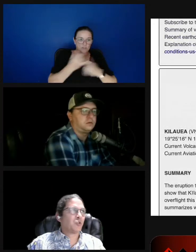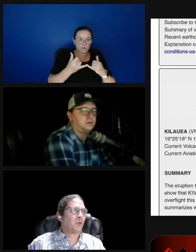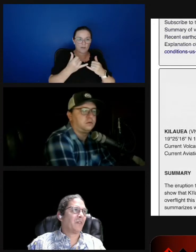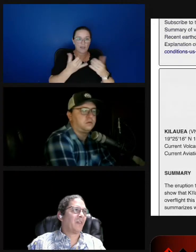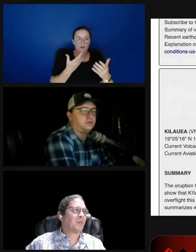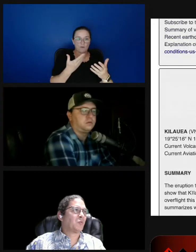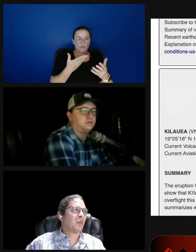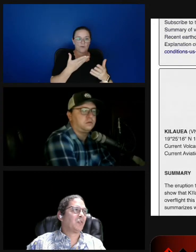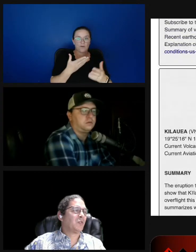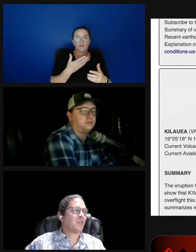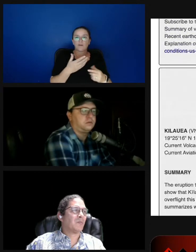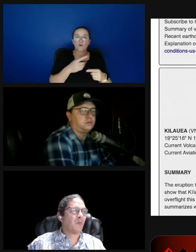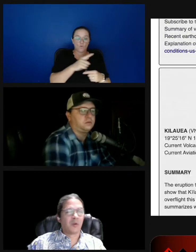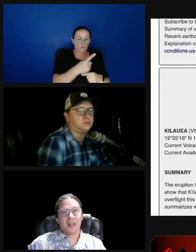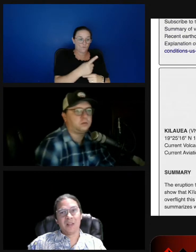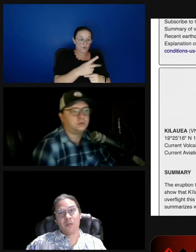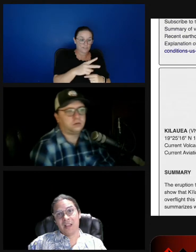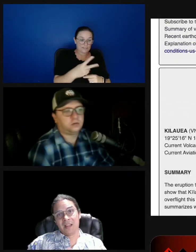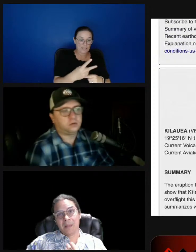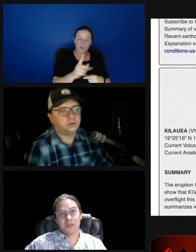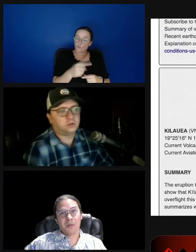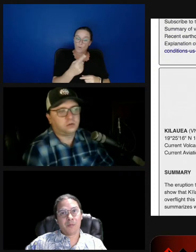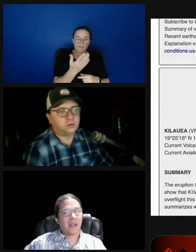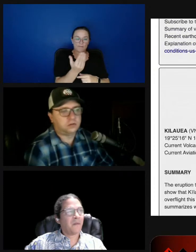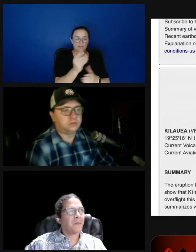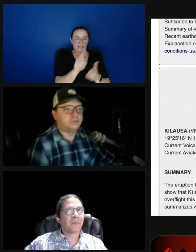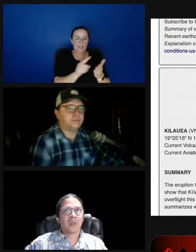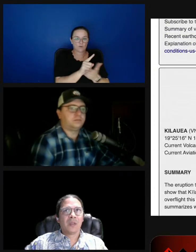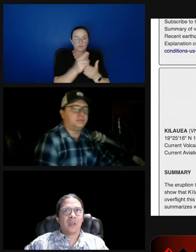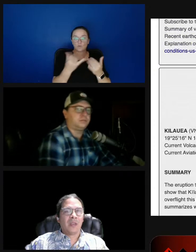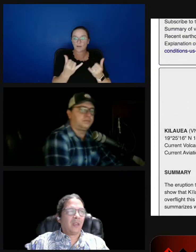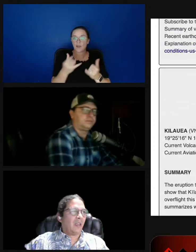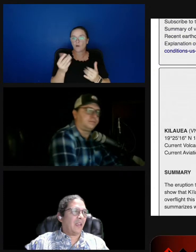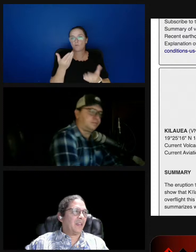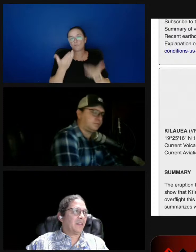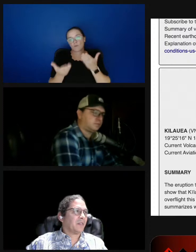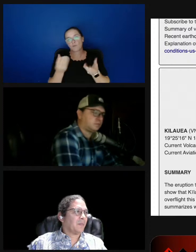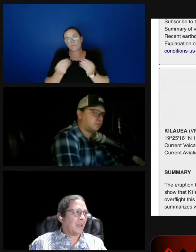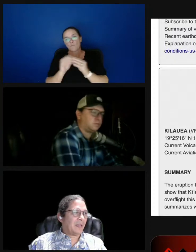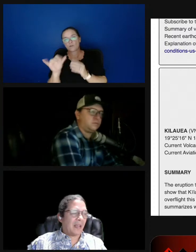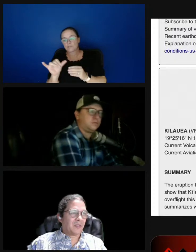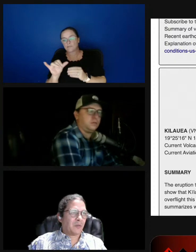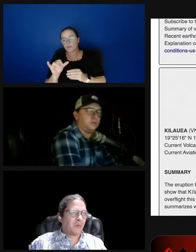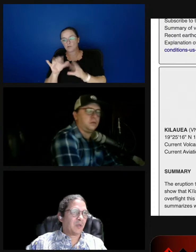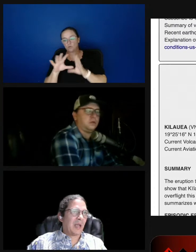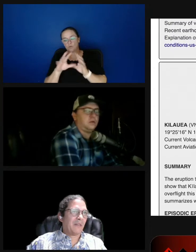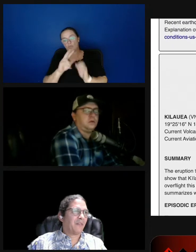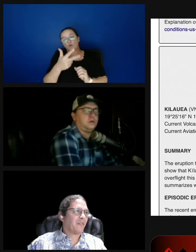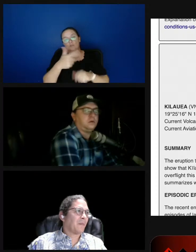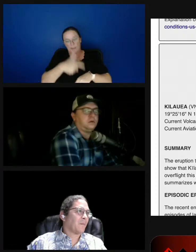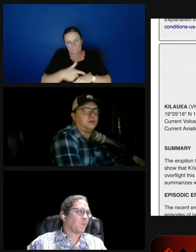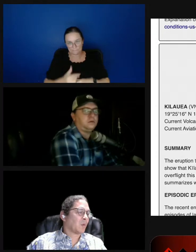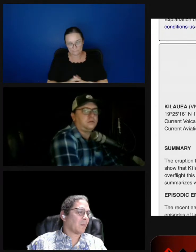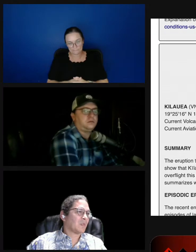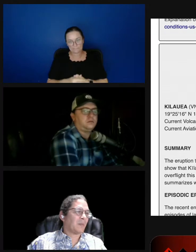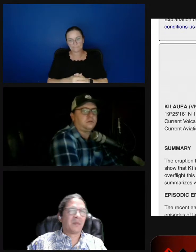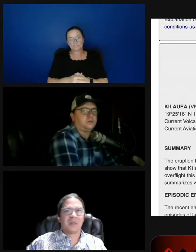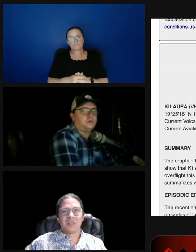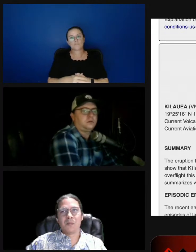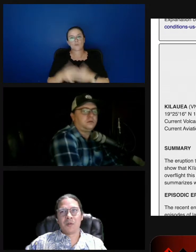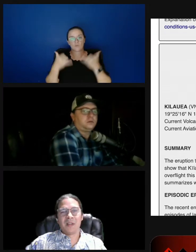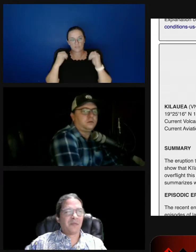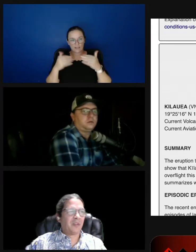15-hour threshold of episodes 1 and 2. So more likely we're like in episode 3 now, and yeah. So we still have